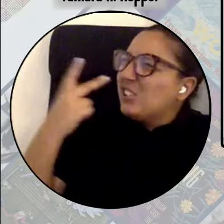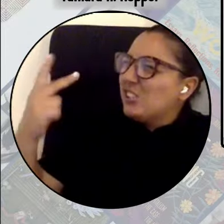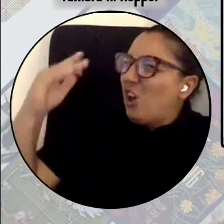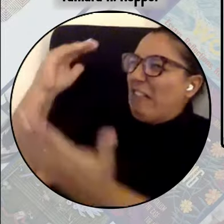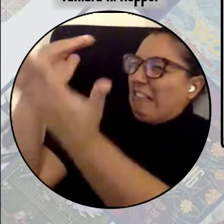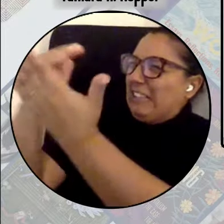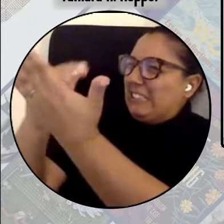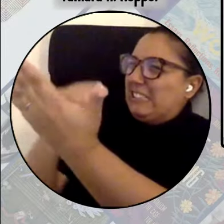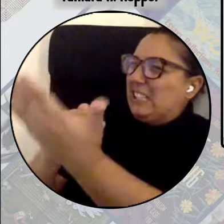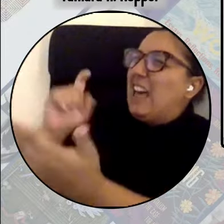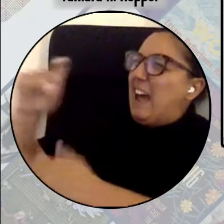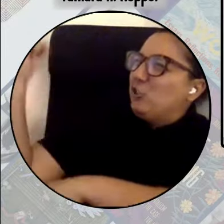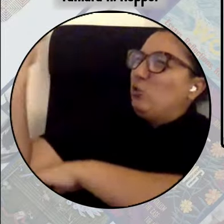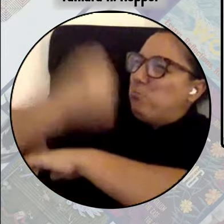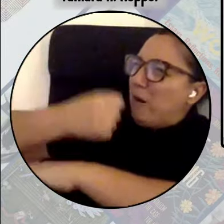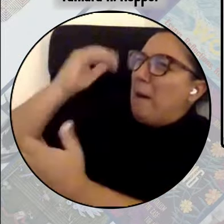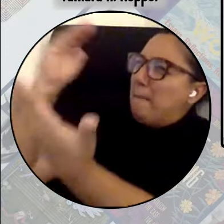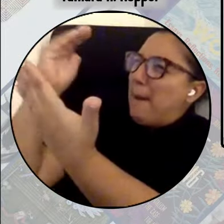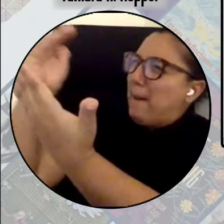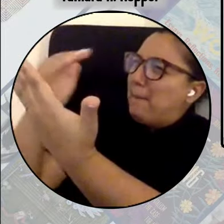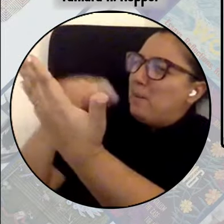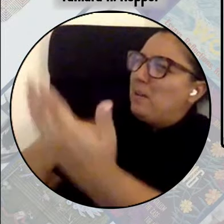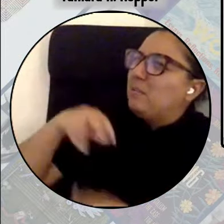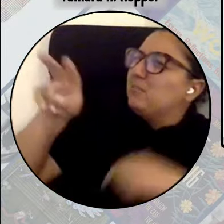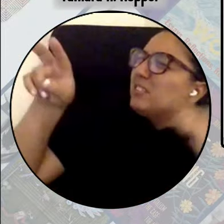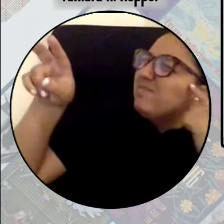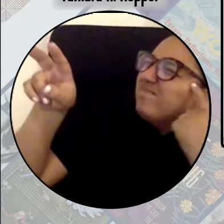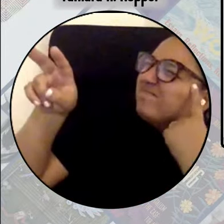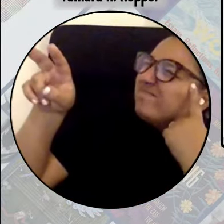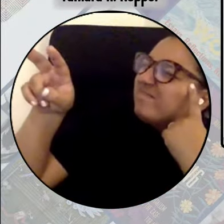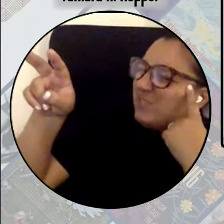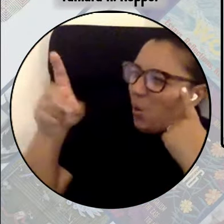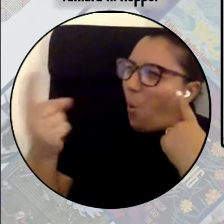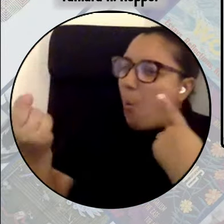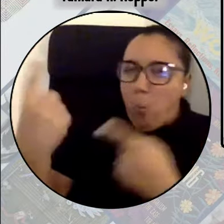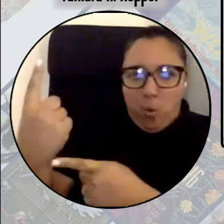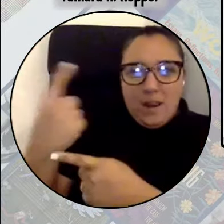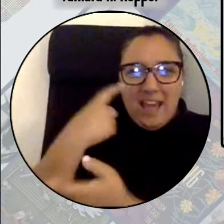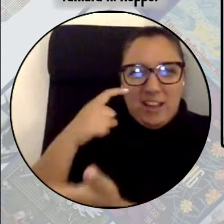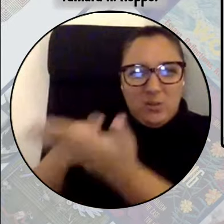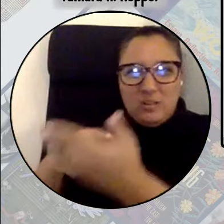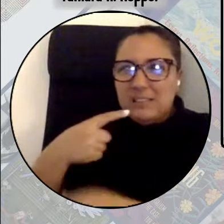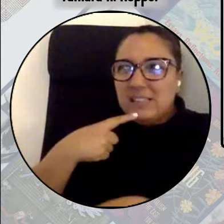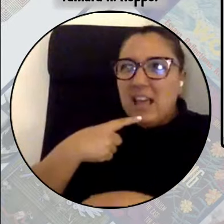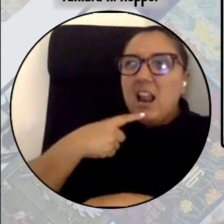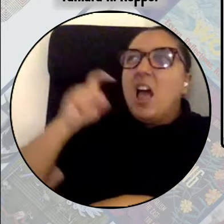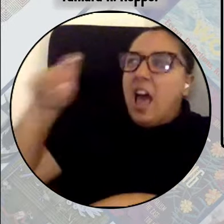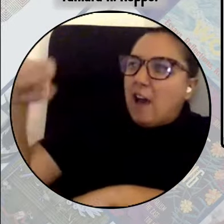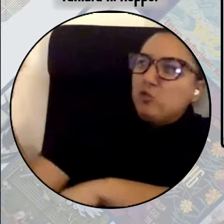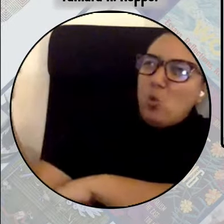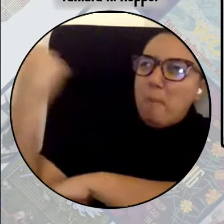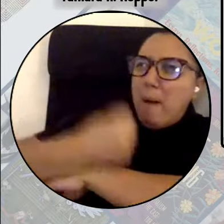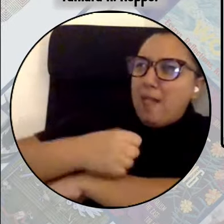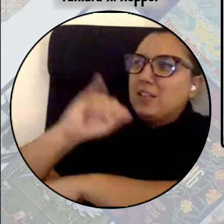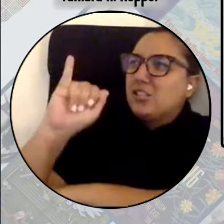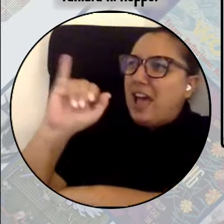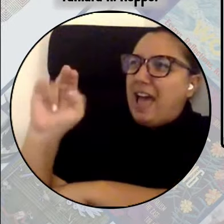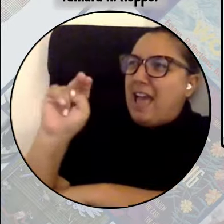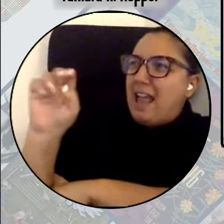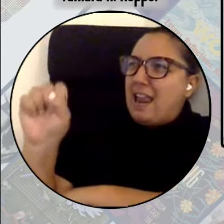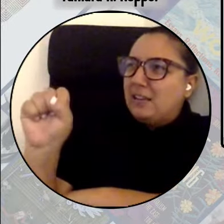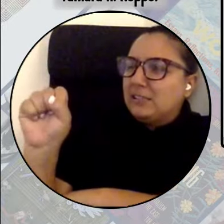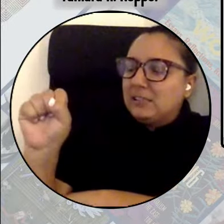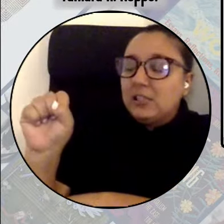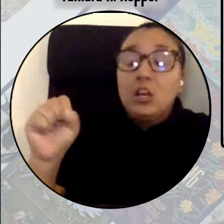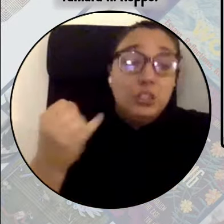Abolish this. And on the list said abolish the INS. And we'll learn more about the INS for those who haven't heard that term in a